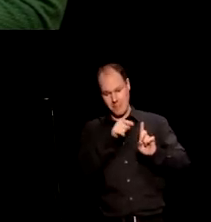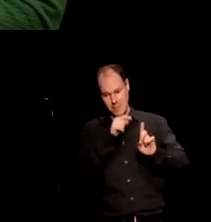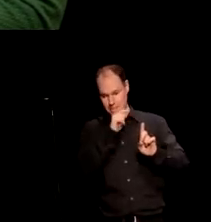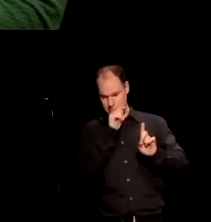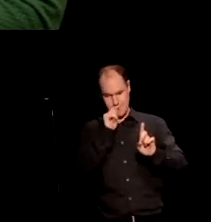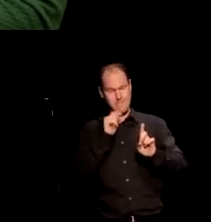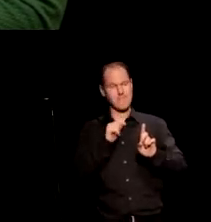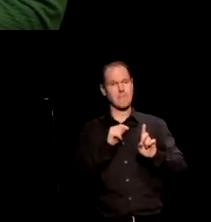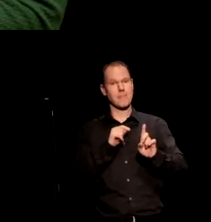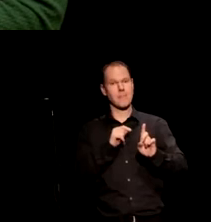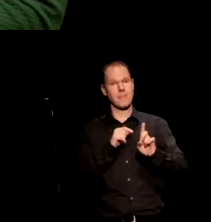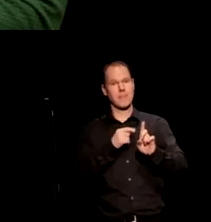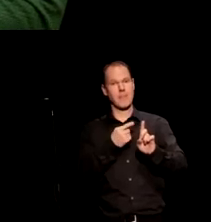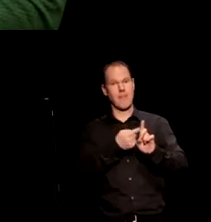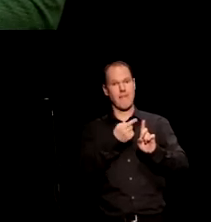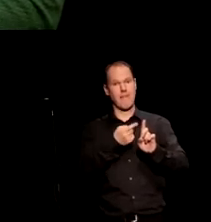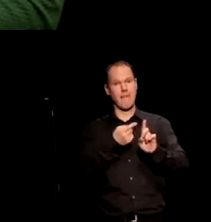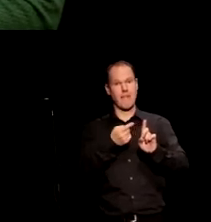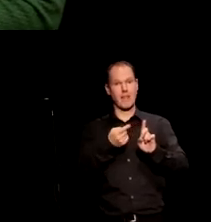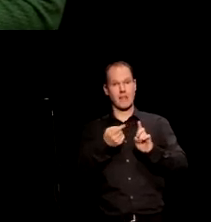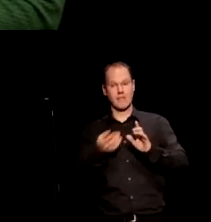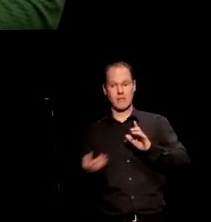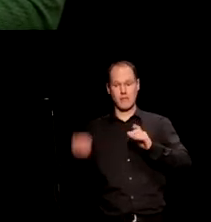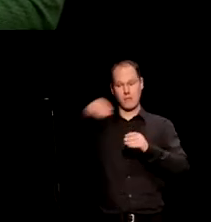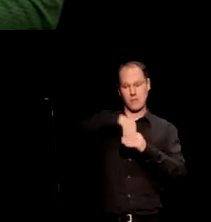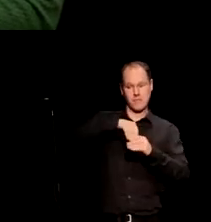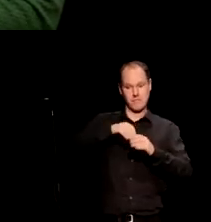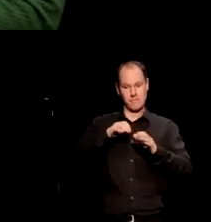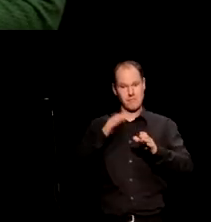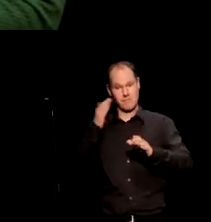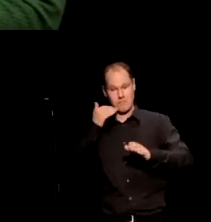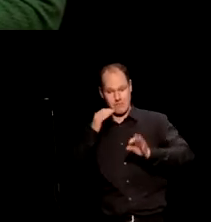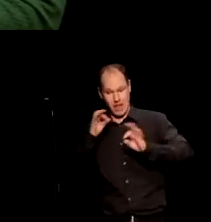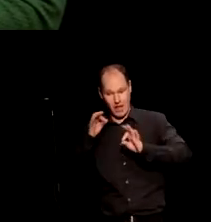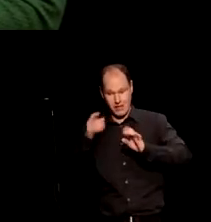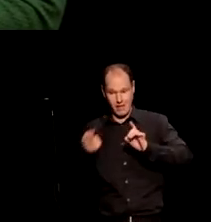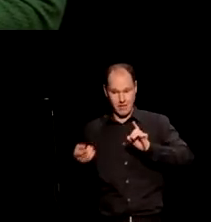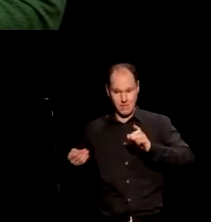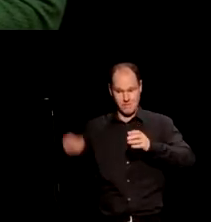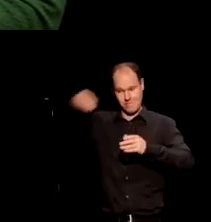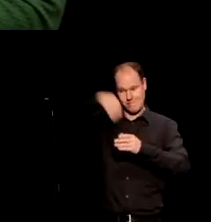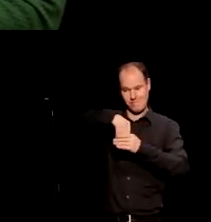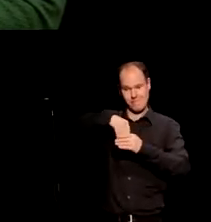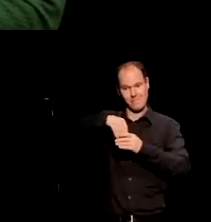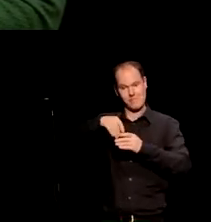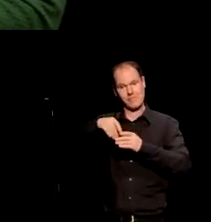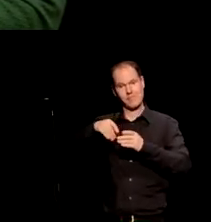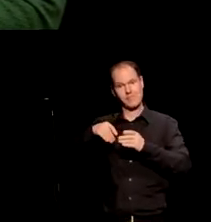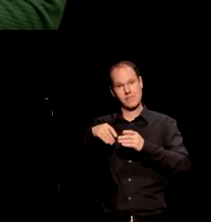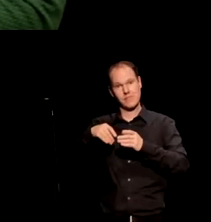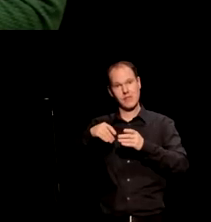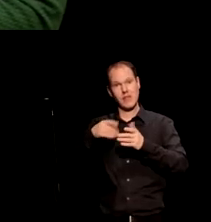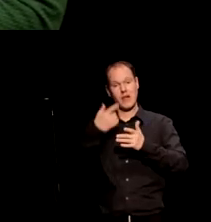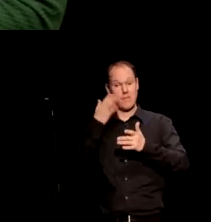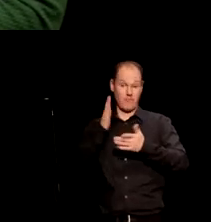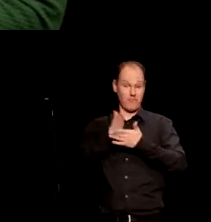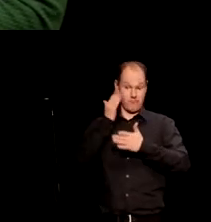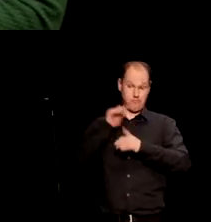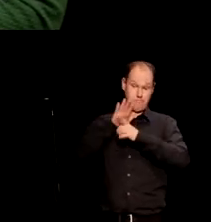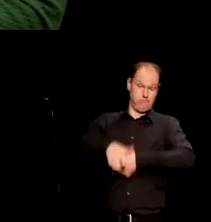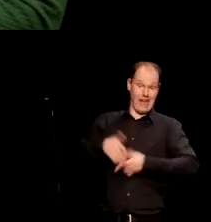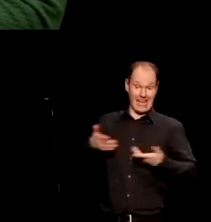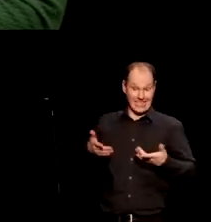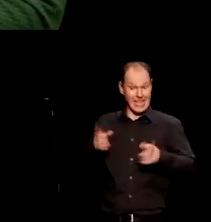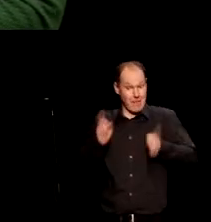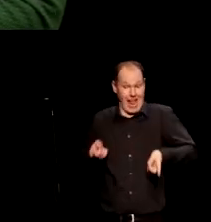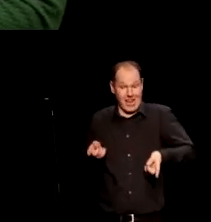adopt minstrelsy into his sense for bums on seats. And it was often degrading to race. So everything about